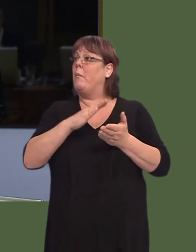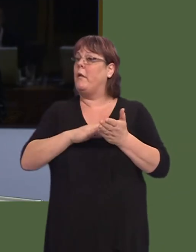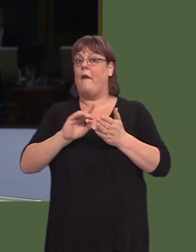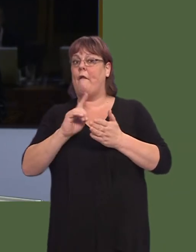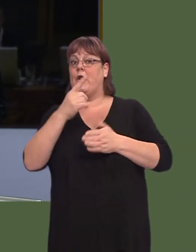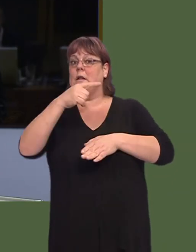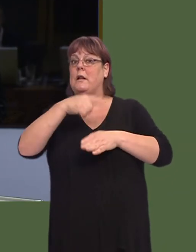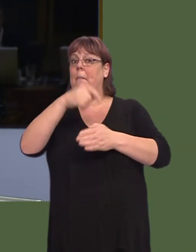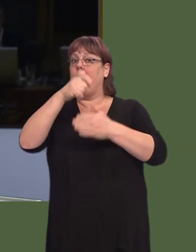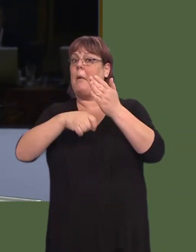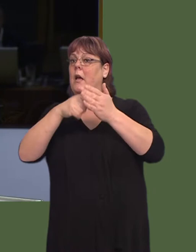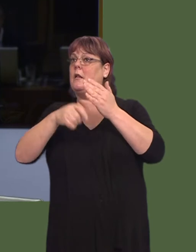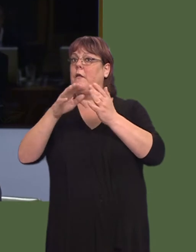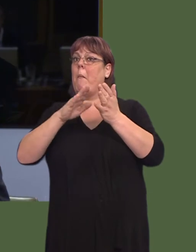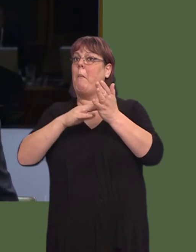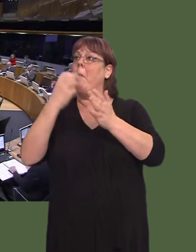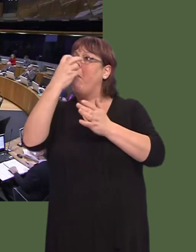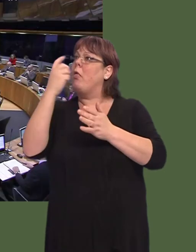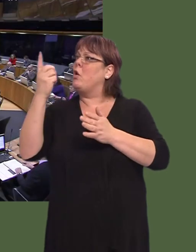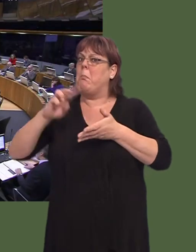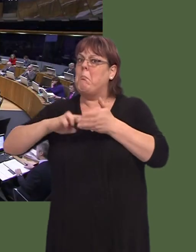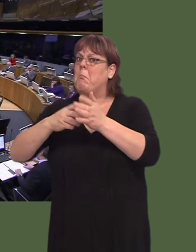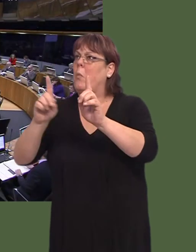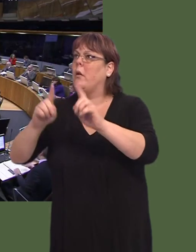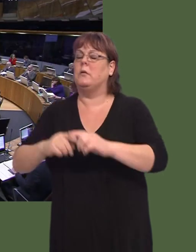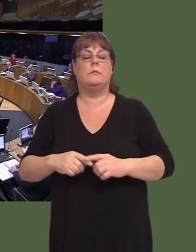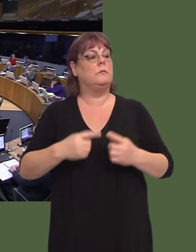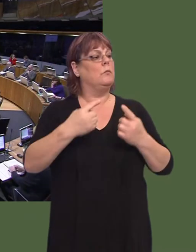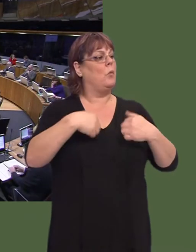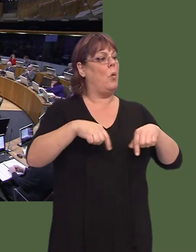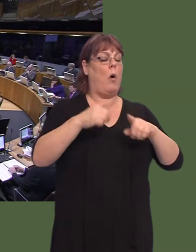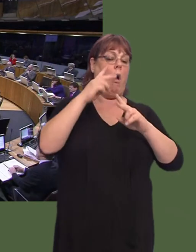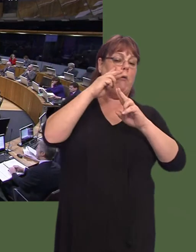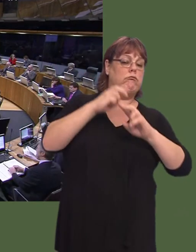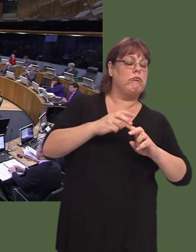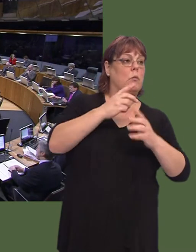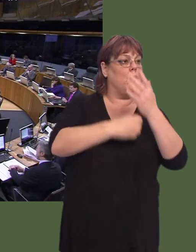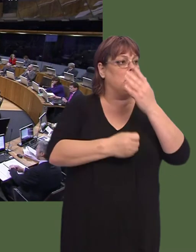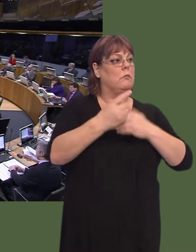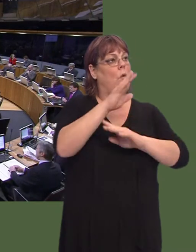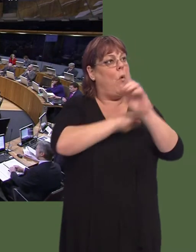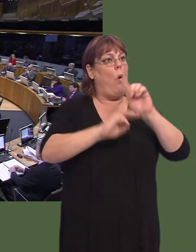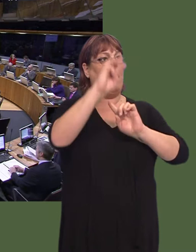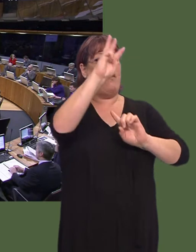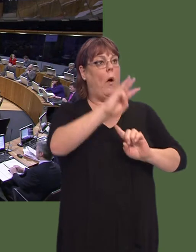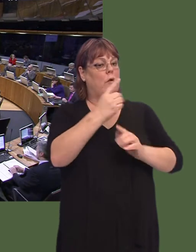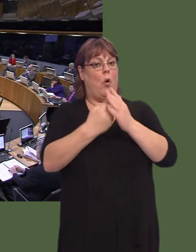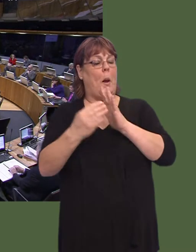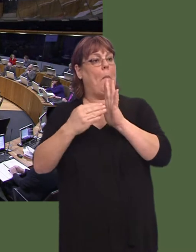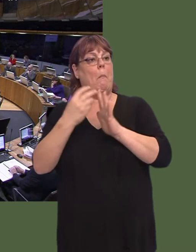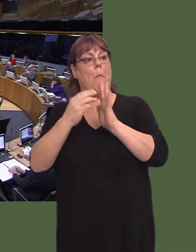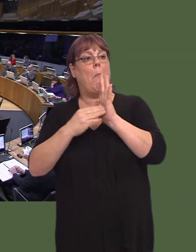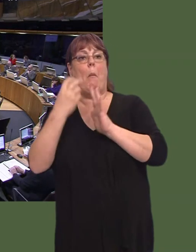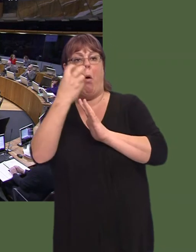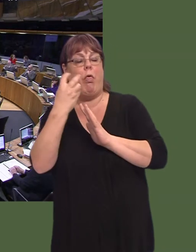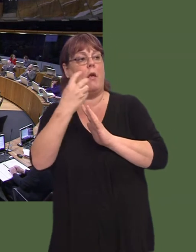4 months for first-time buyers in Monmouthshire? Well, providing opportunity for first-time buyers in Monmouthshire and across Wales has always been one of our key